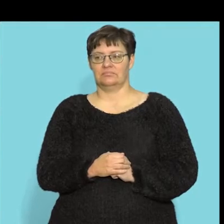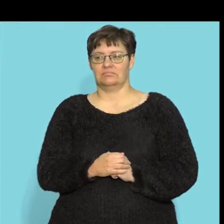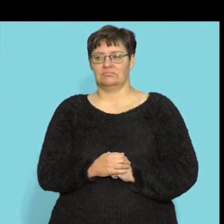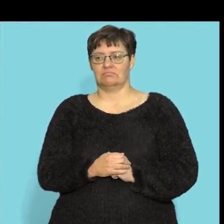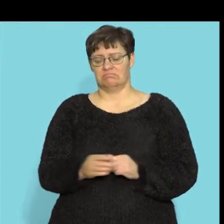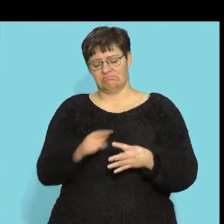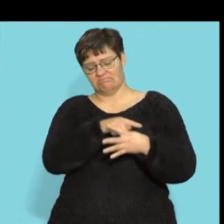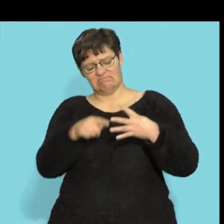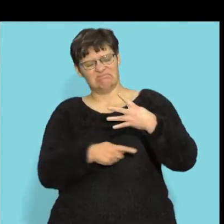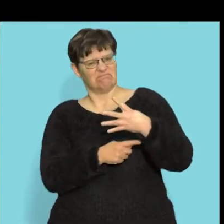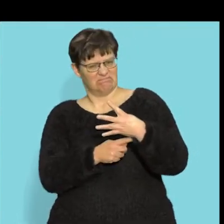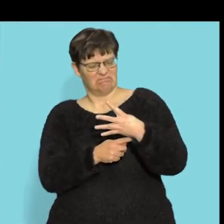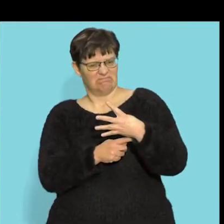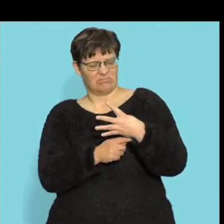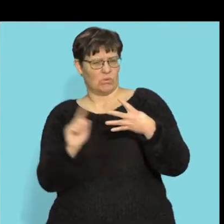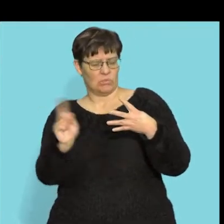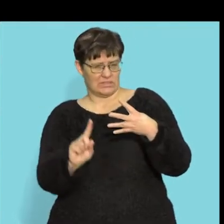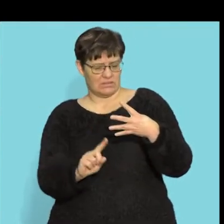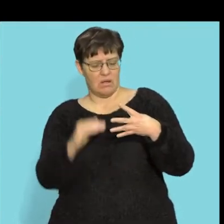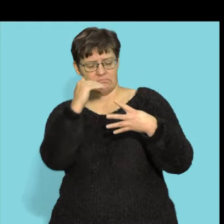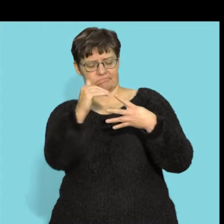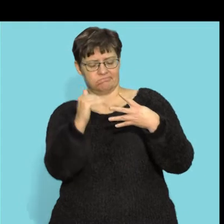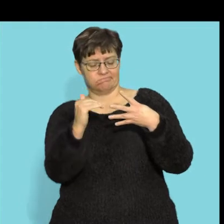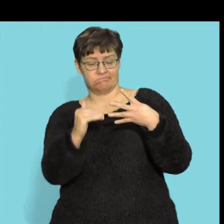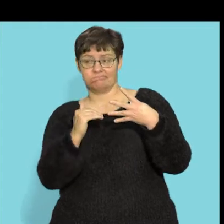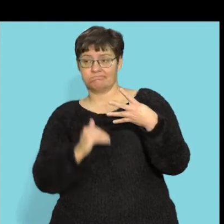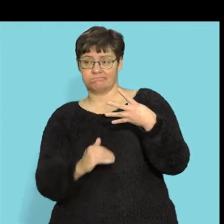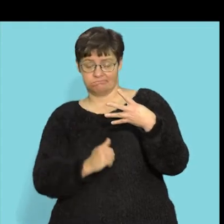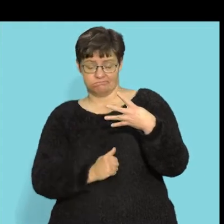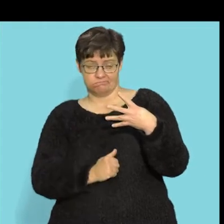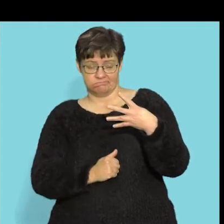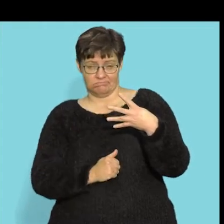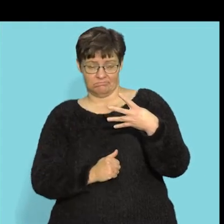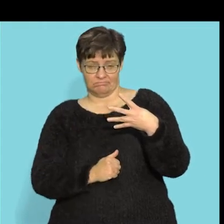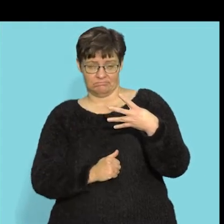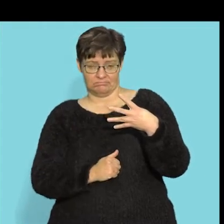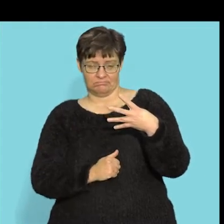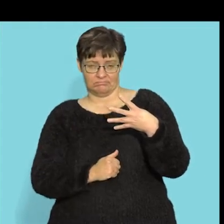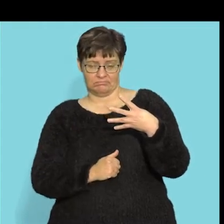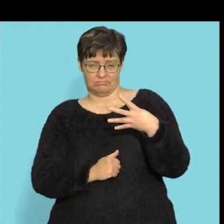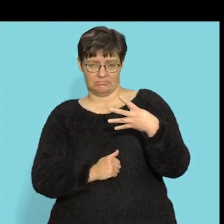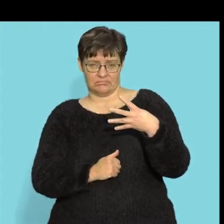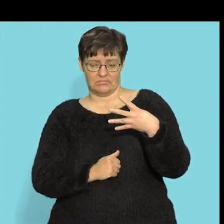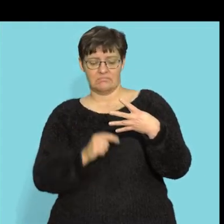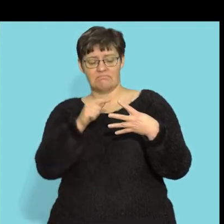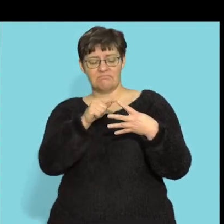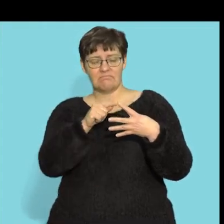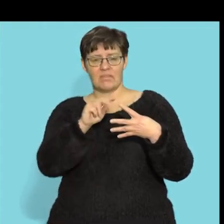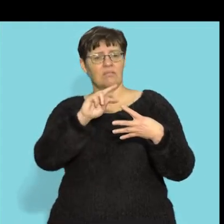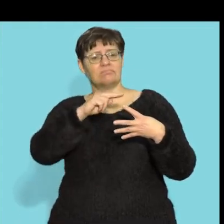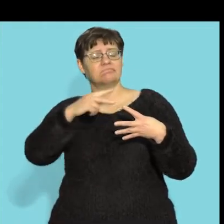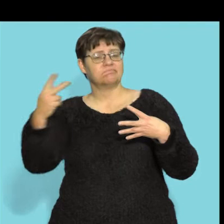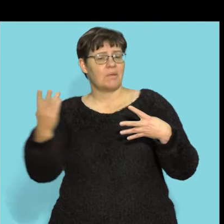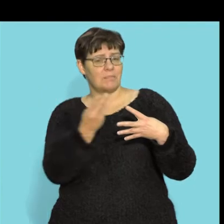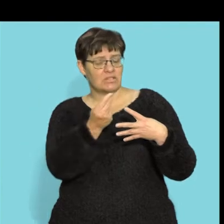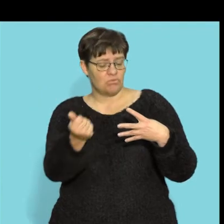Okay, so if we can recall, we have listed the 4 factors that affect resistance of a conductor,